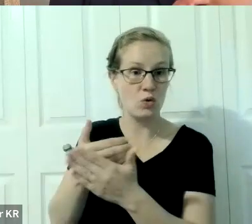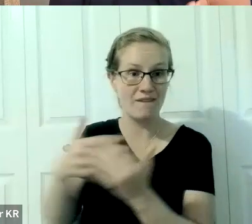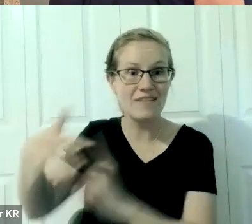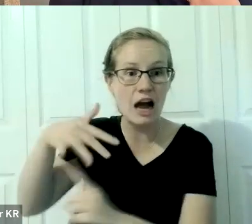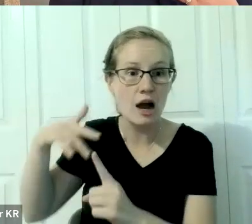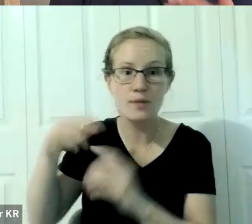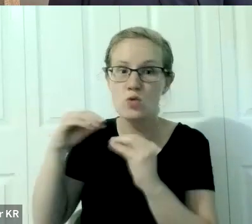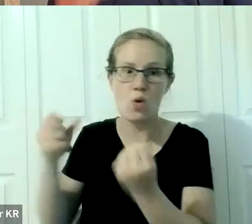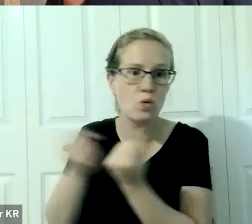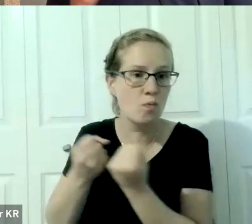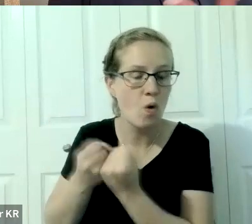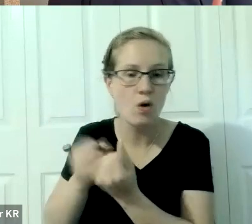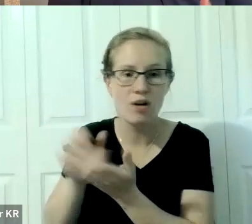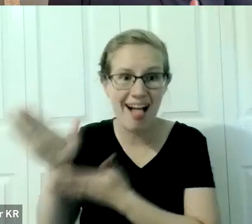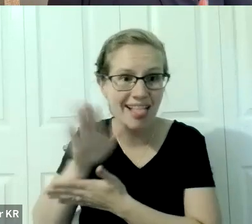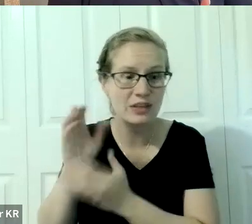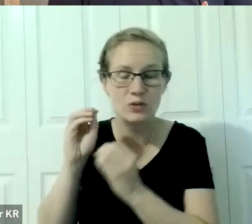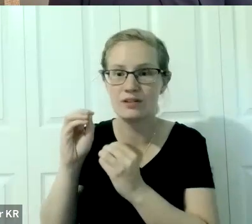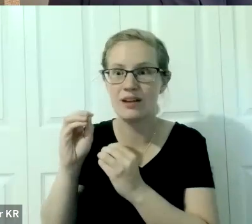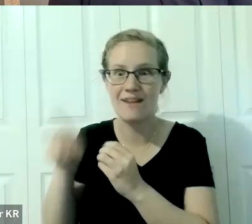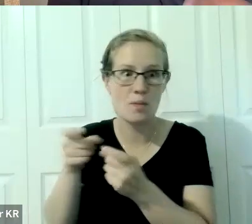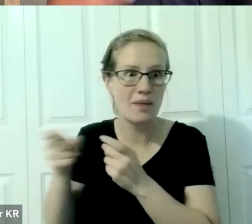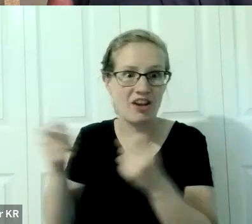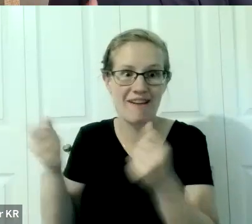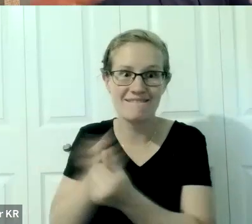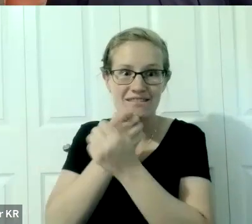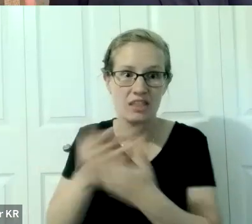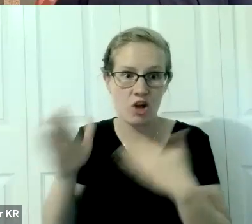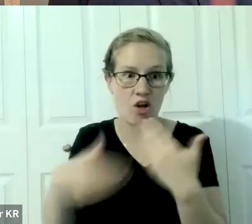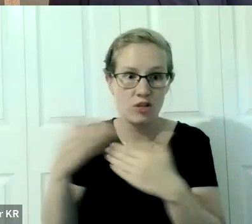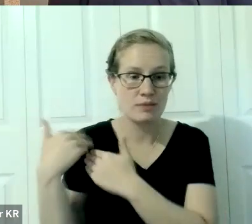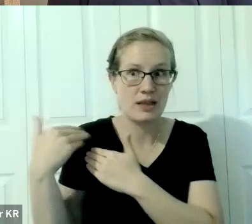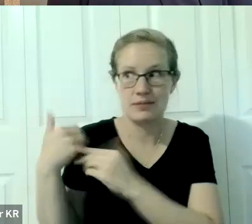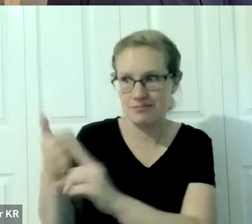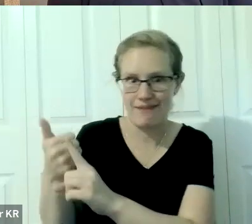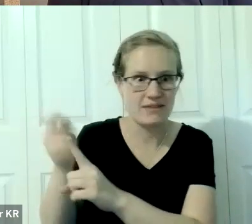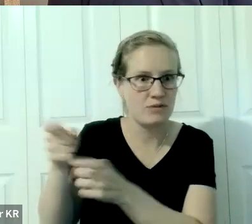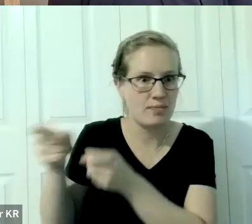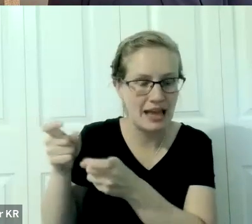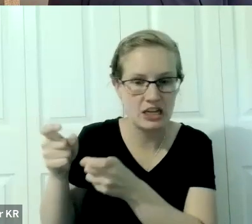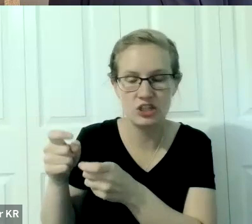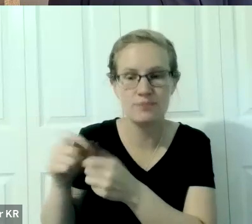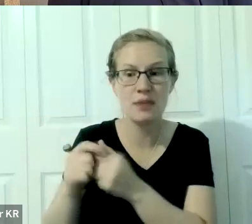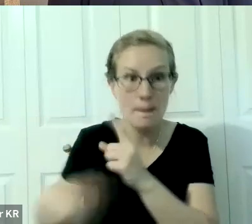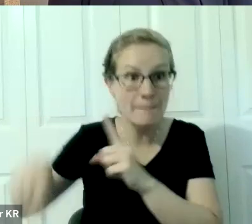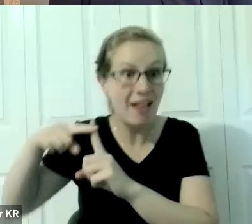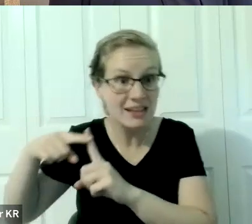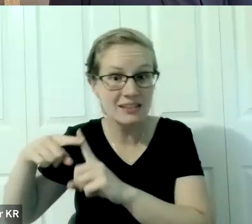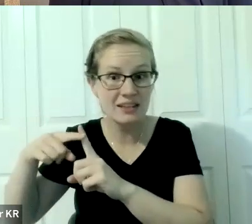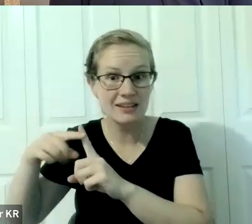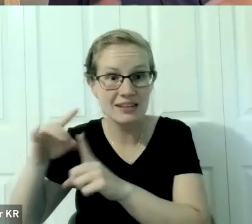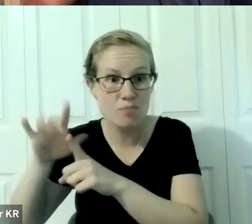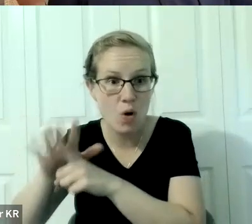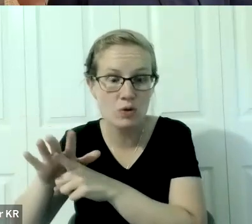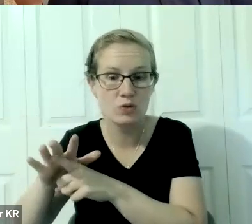have no support system. They're having to manage all these responsibilities on their own. And then on top of that, they're exposed to